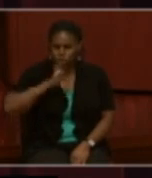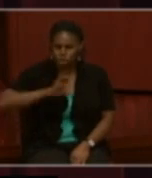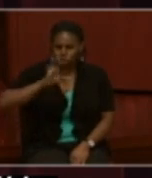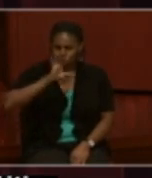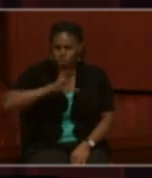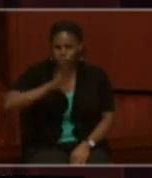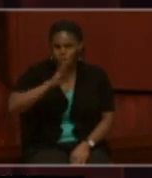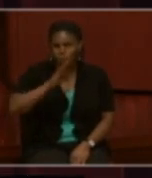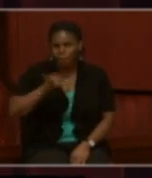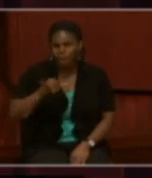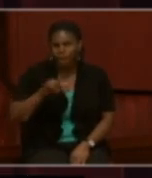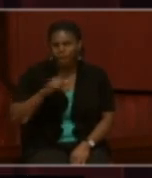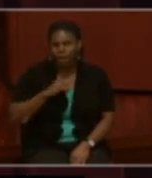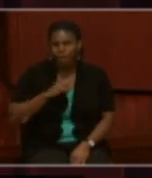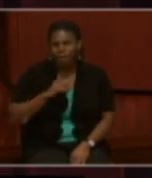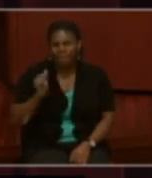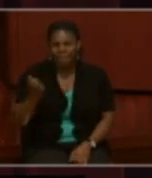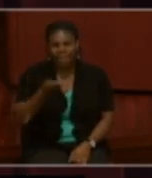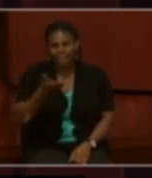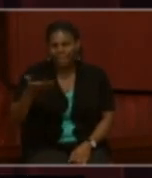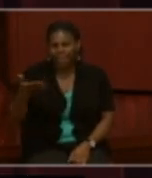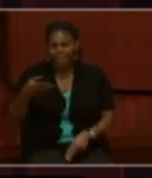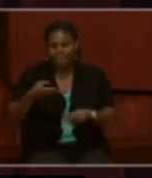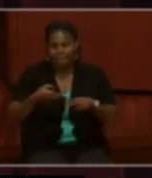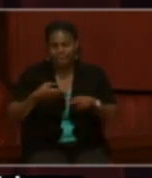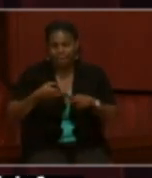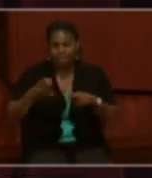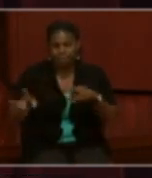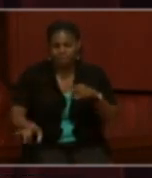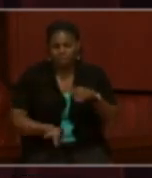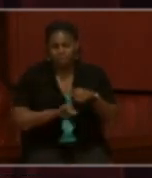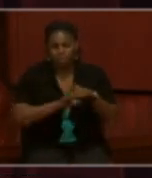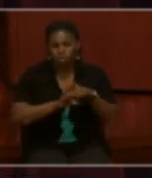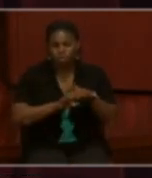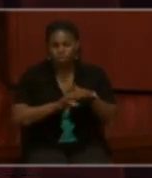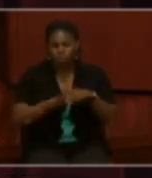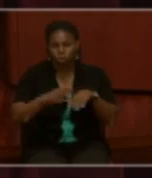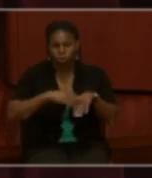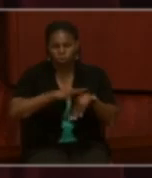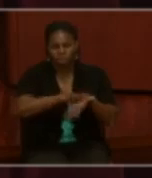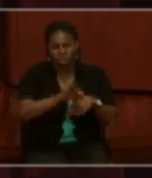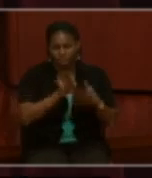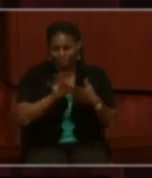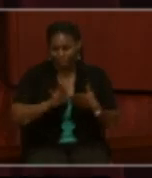by any name that appears on that particular account.